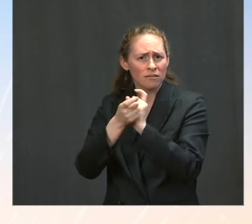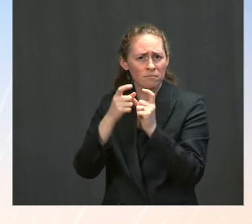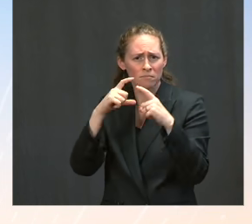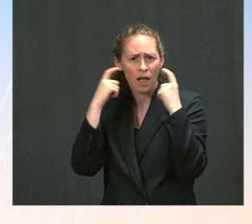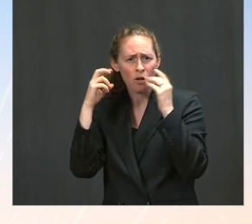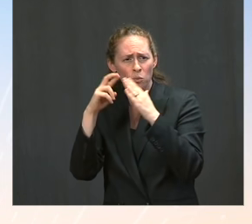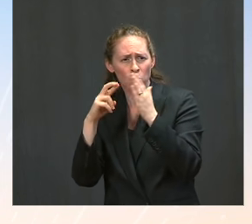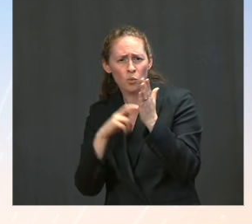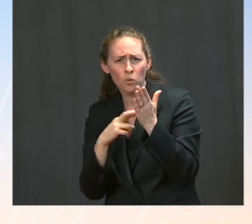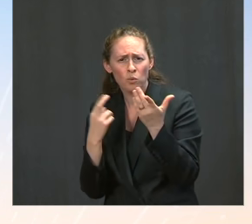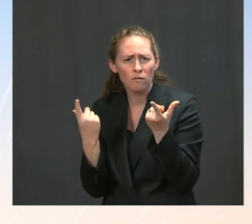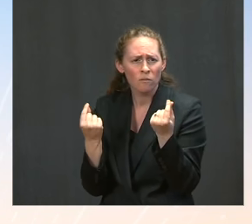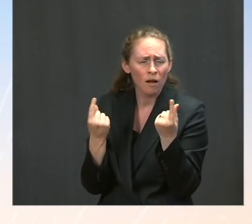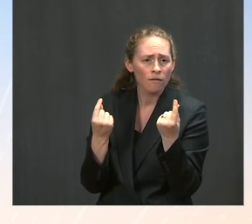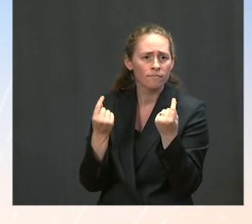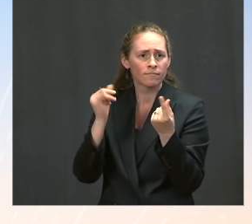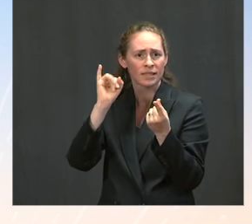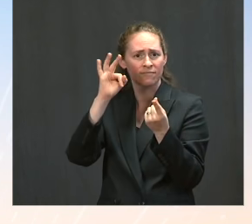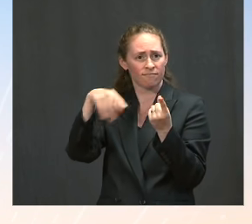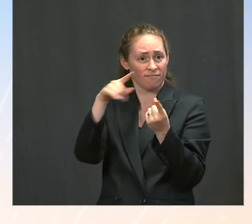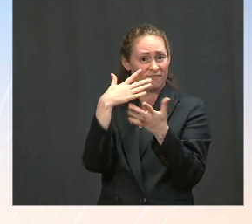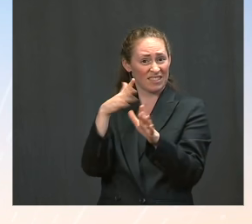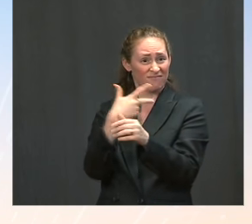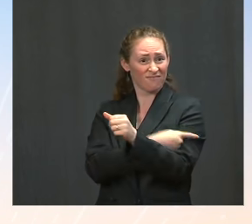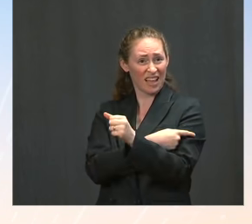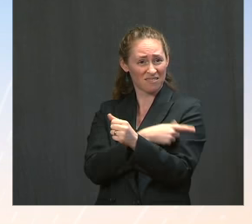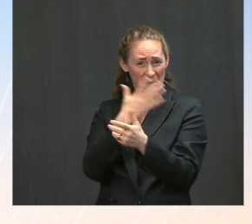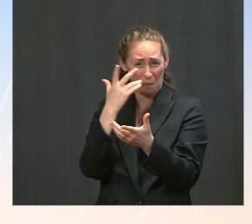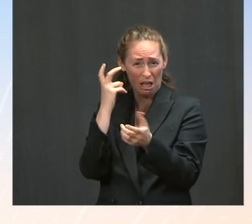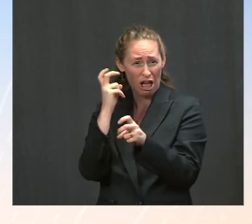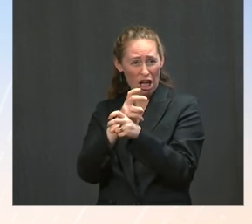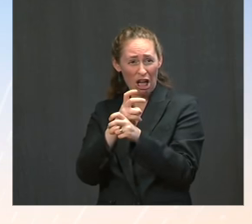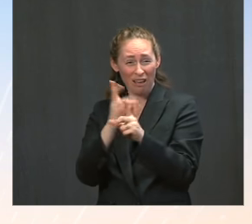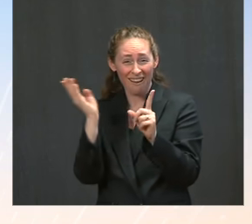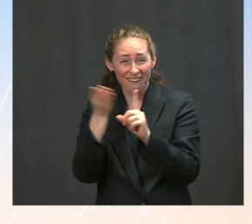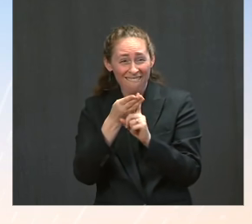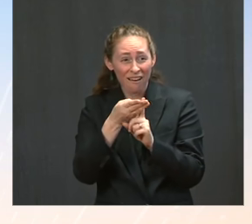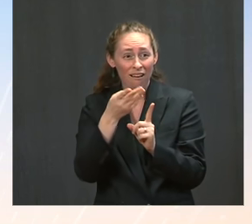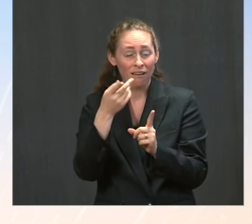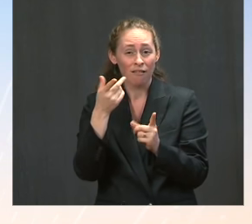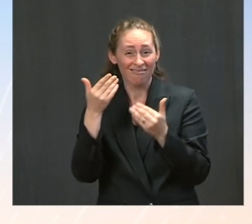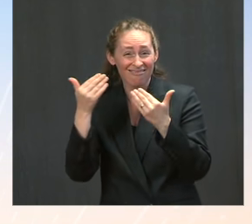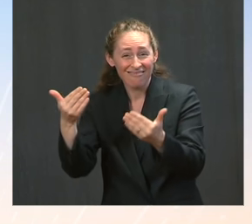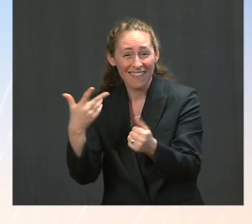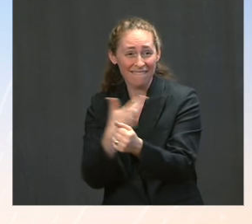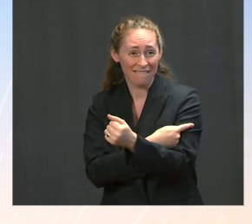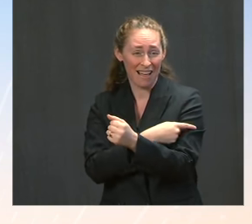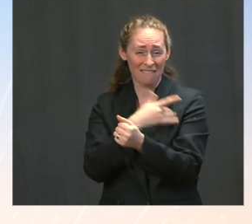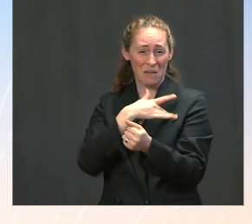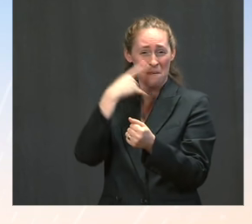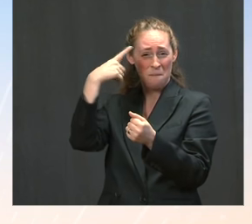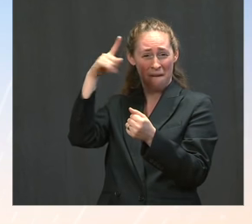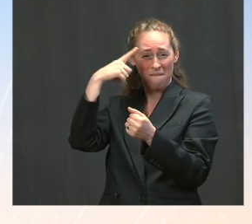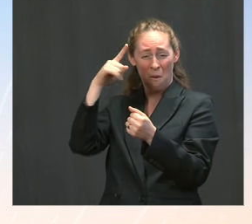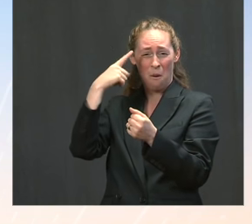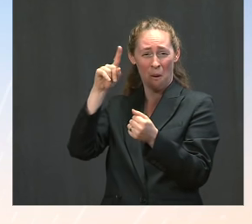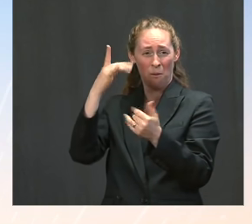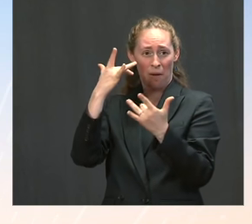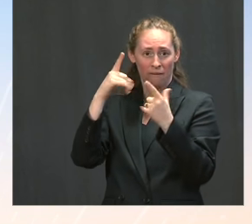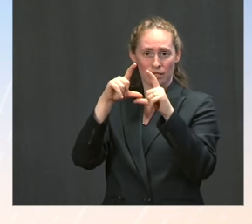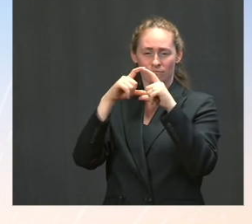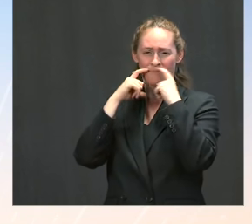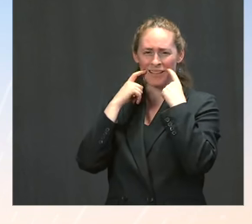when they're indoors, that it would be harder to sell vaccinations, essentially? Well, there hasn't been a change. And it's pretty clear now that if